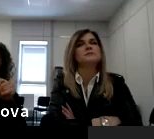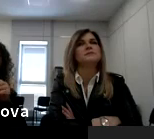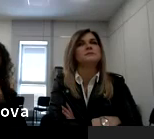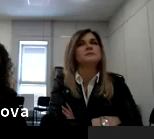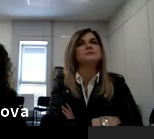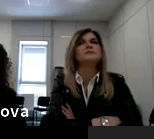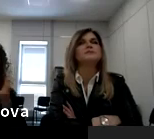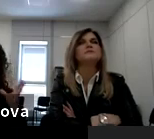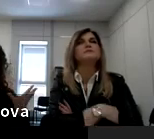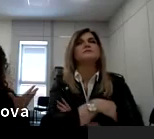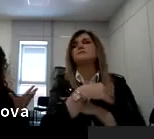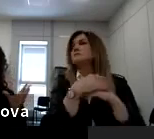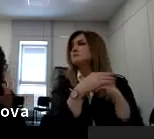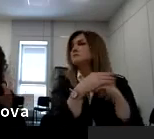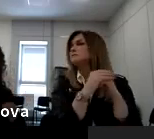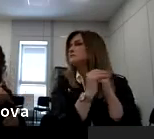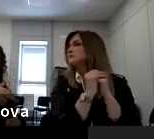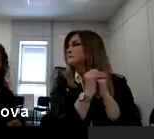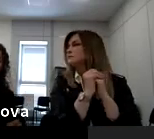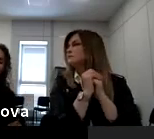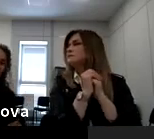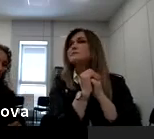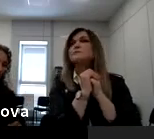slim. Yes, and we need also wide